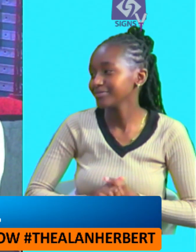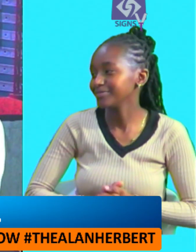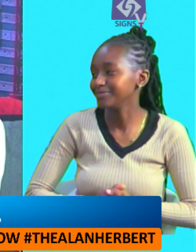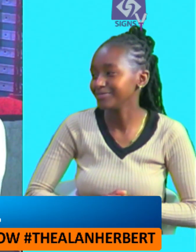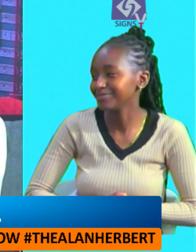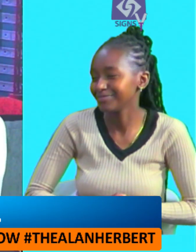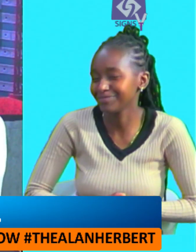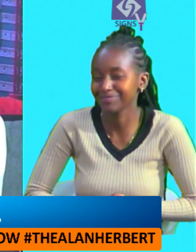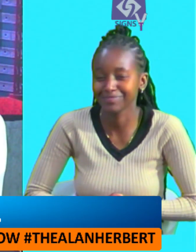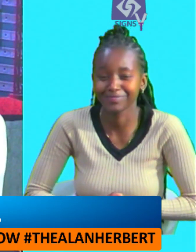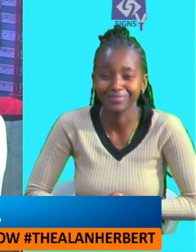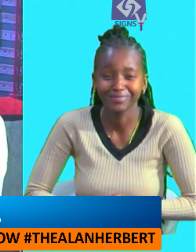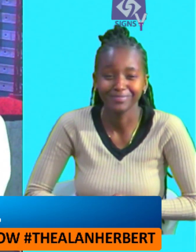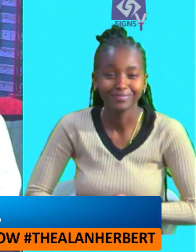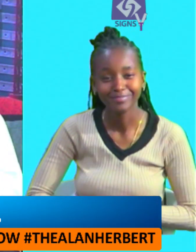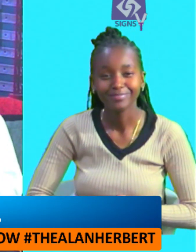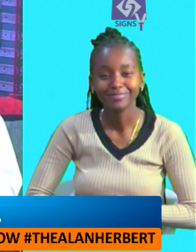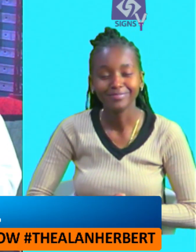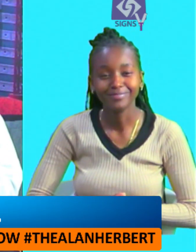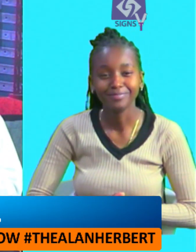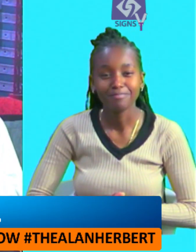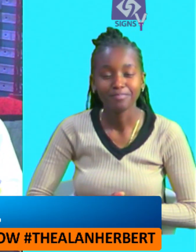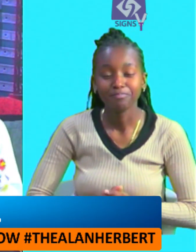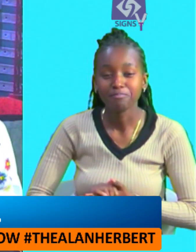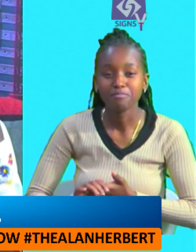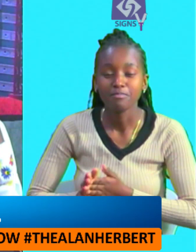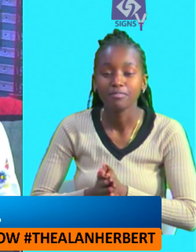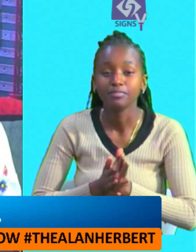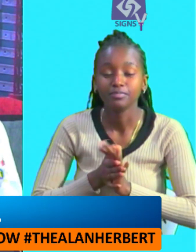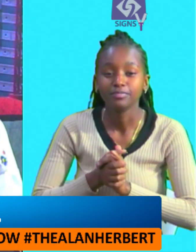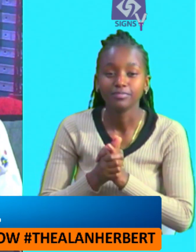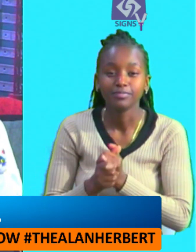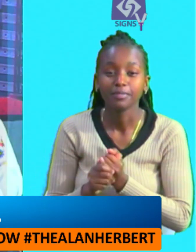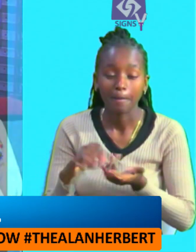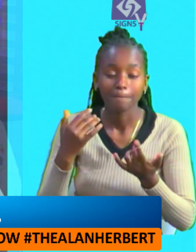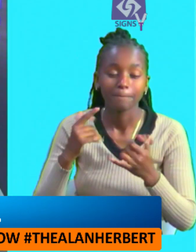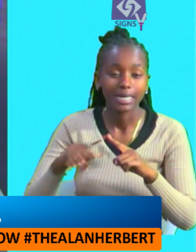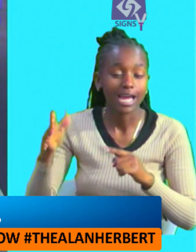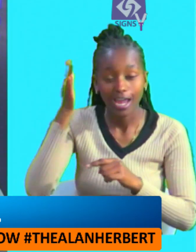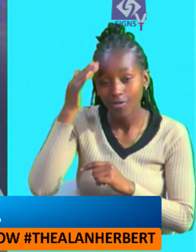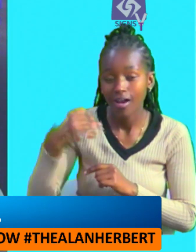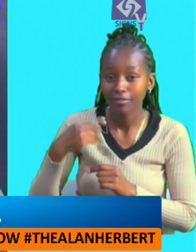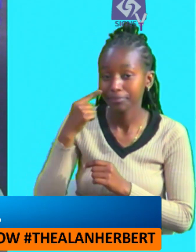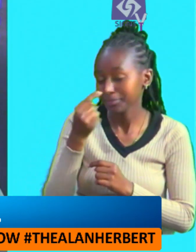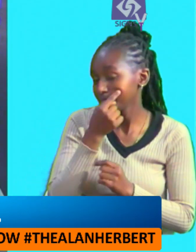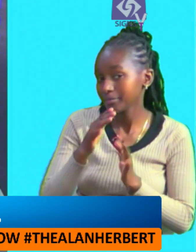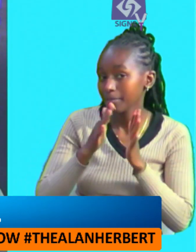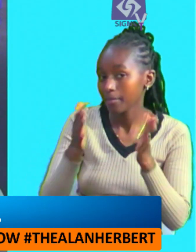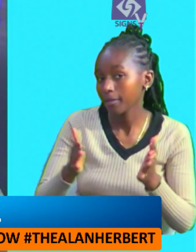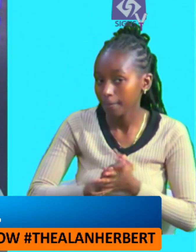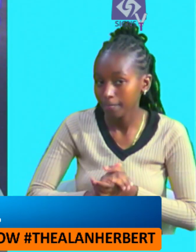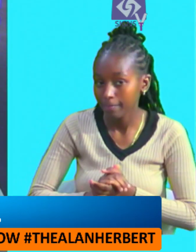And to the fullest. Yes. And nini Alan unaniangalia like huyo ni nani? Nika unanizoom hivi.